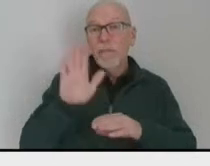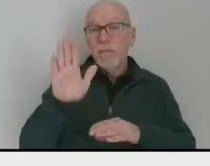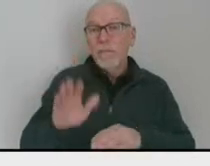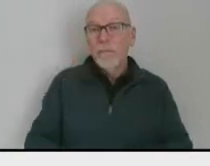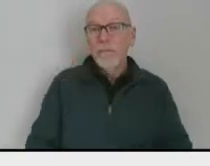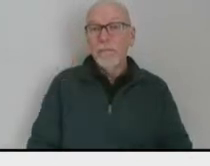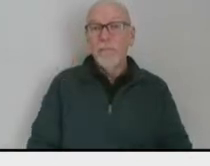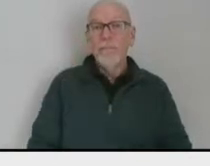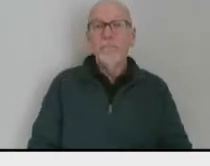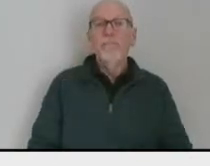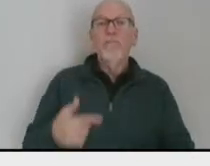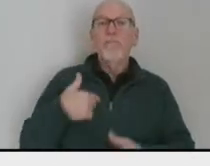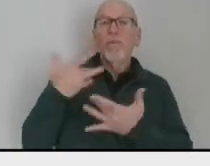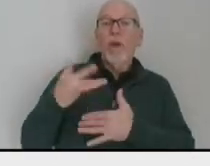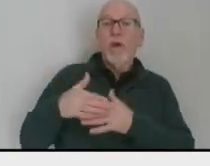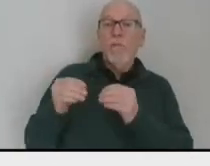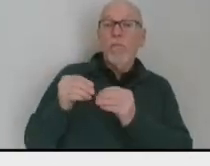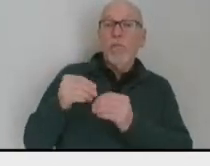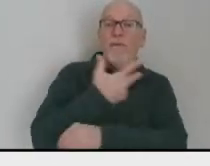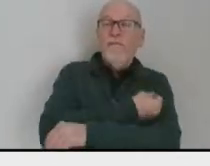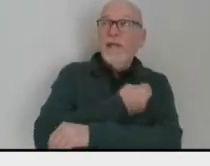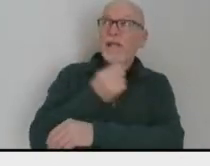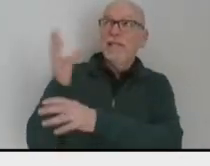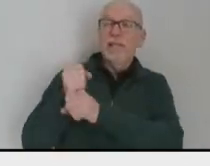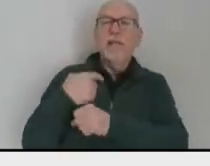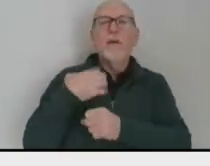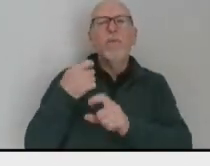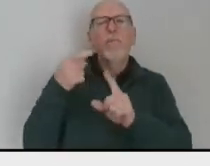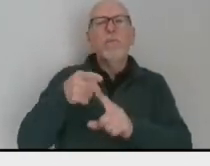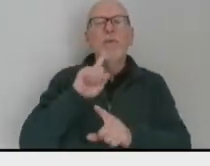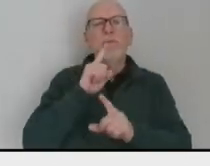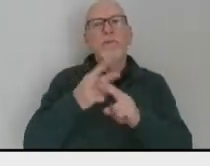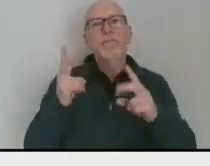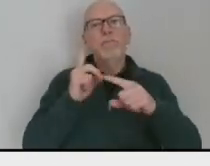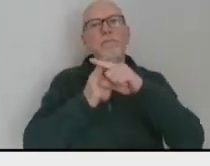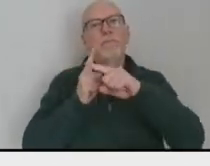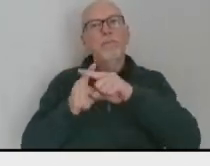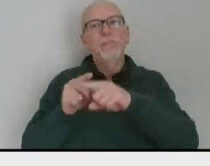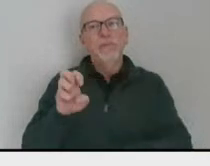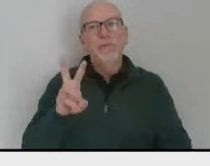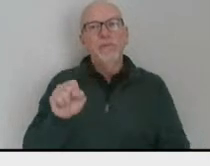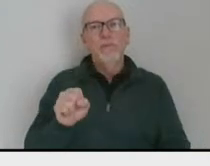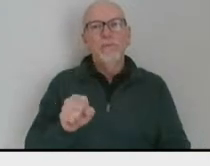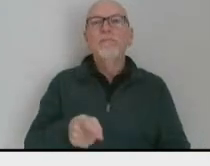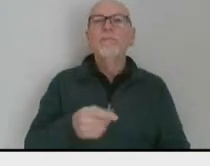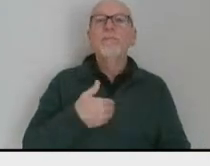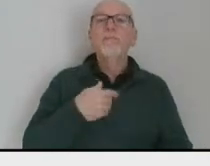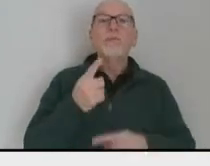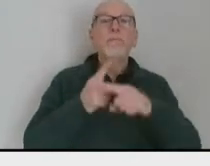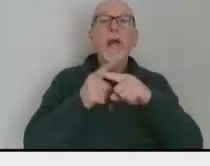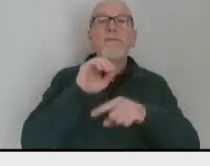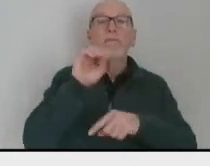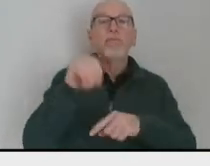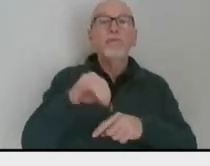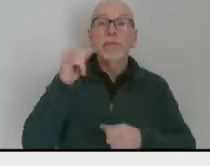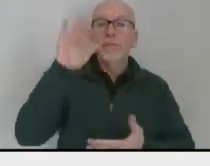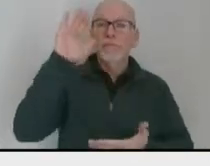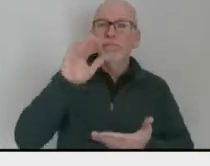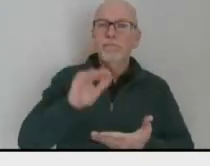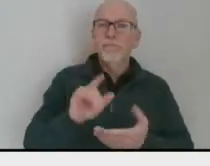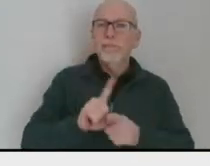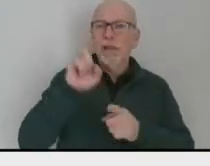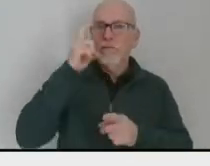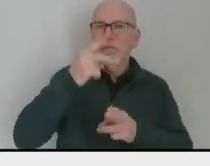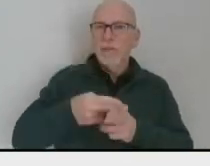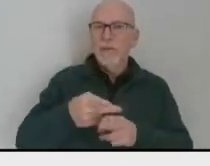wait for more vaccine, I want to point out some very encouraging news. Our positivity rate has been coming down, as the governor mentioned,